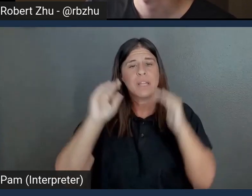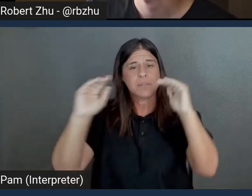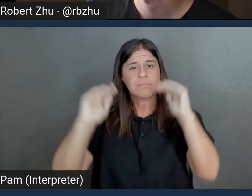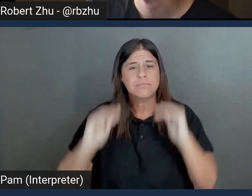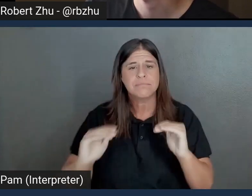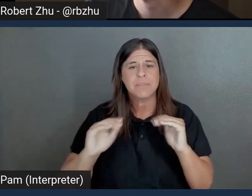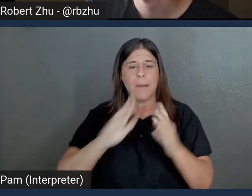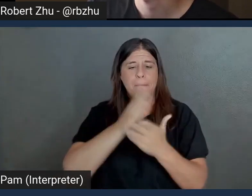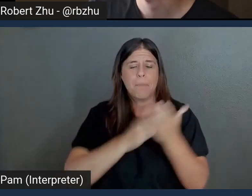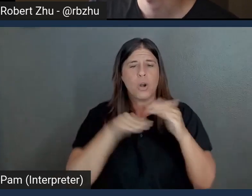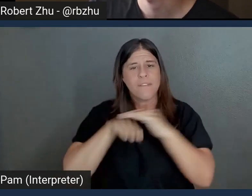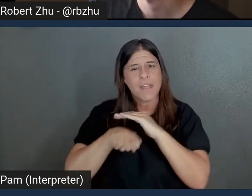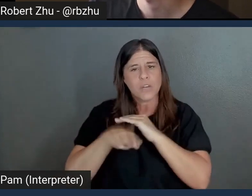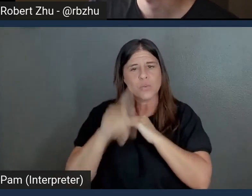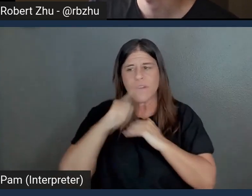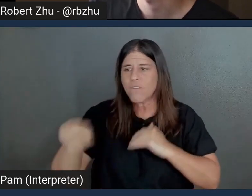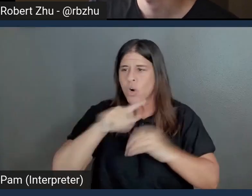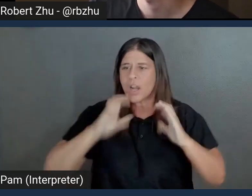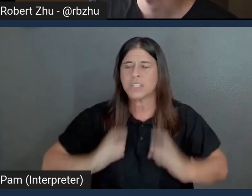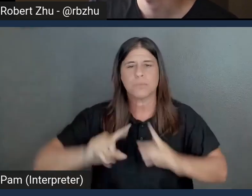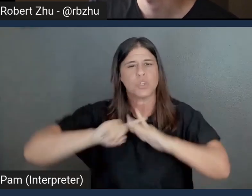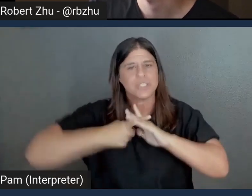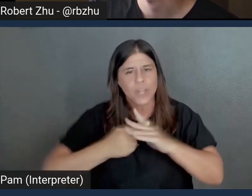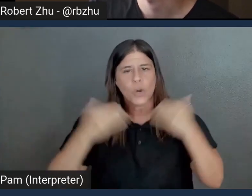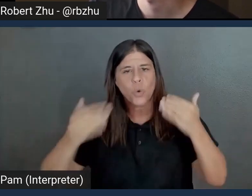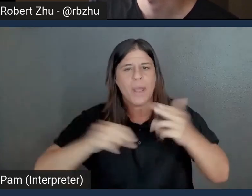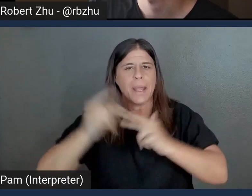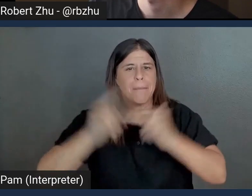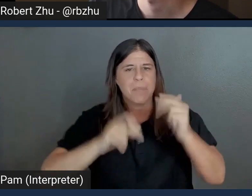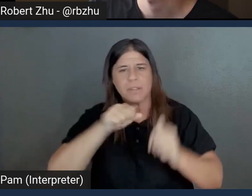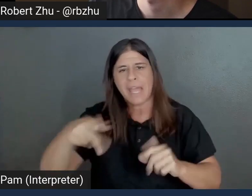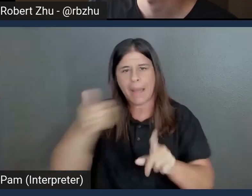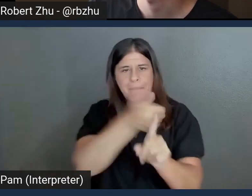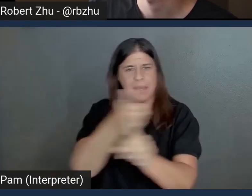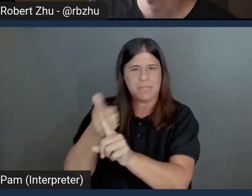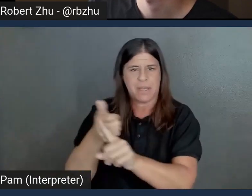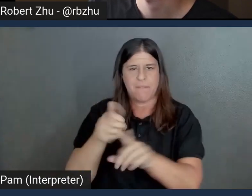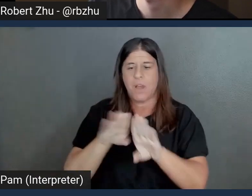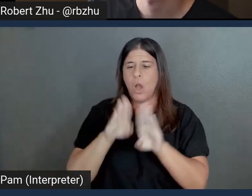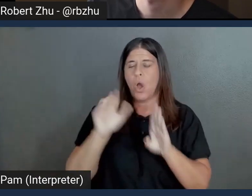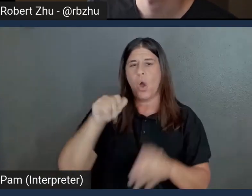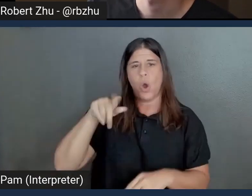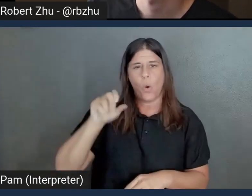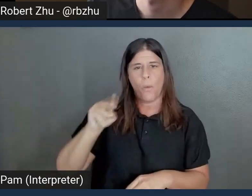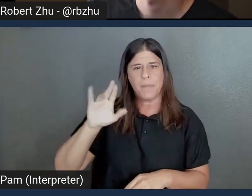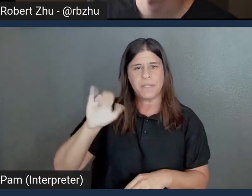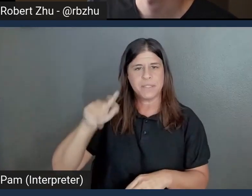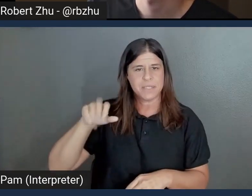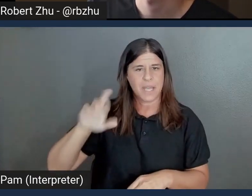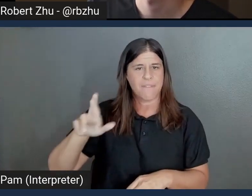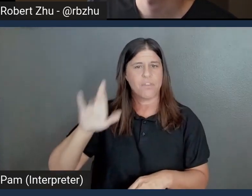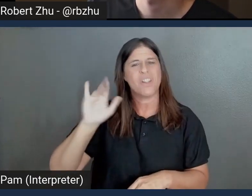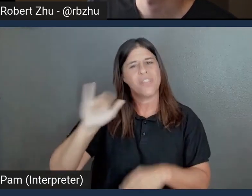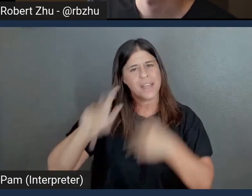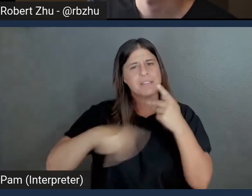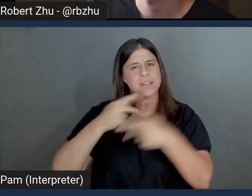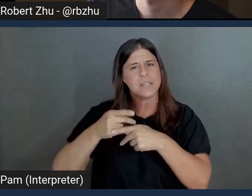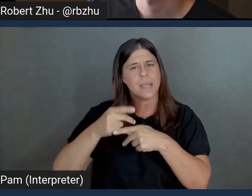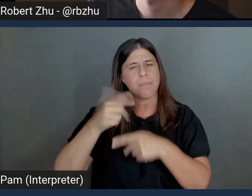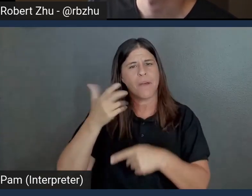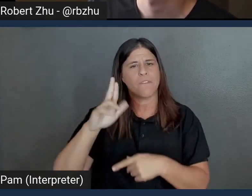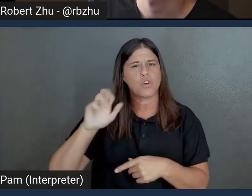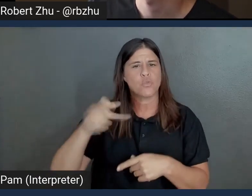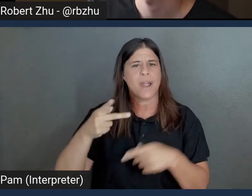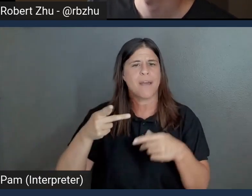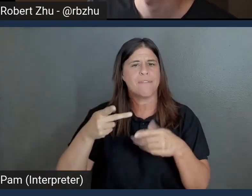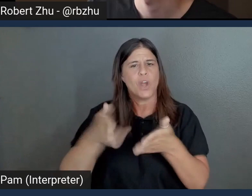for customers to be able to start building these type of applications. So OpenCypher is a graph query language that's